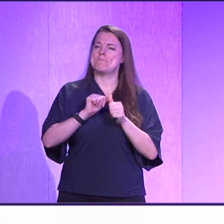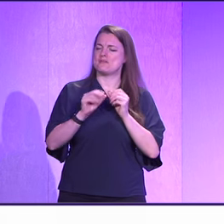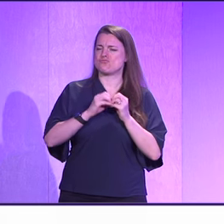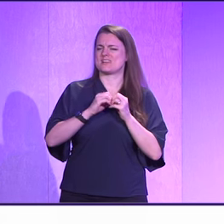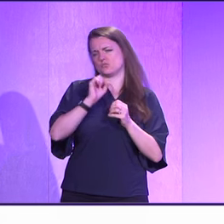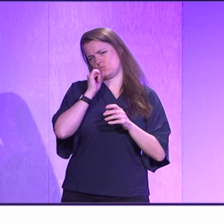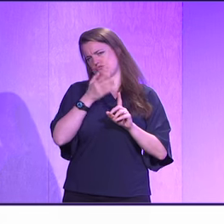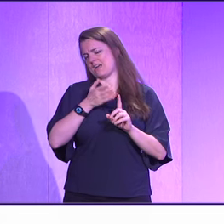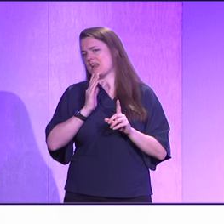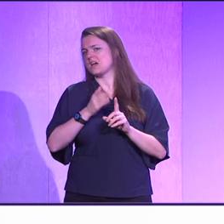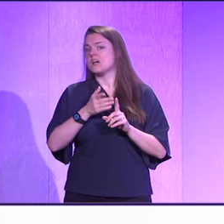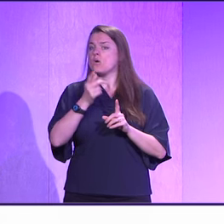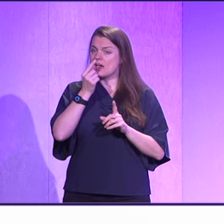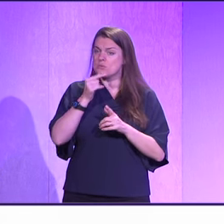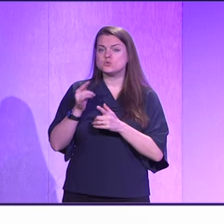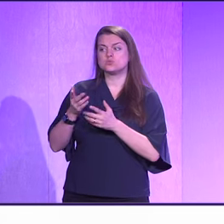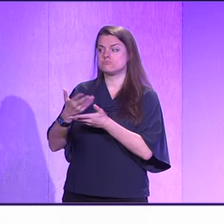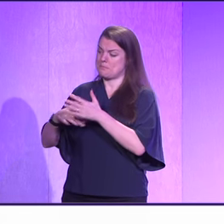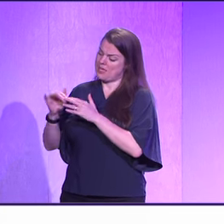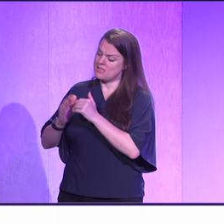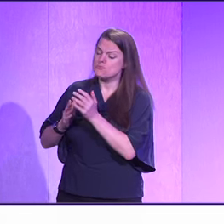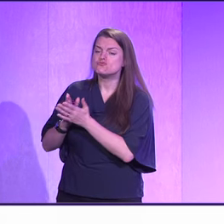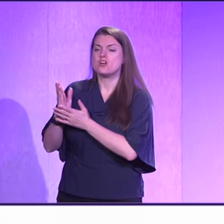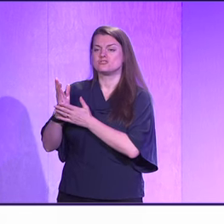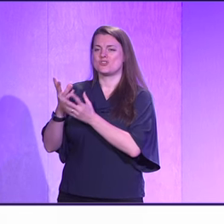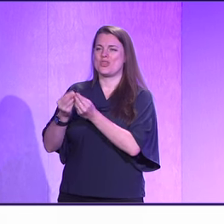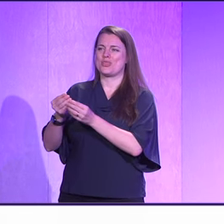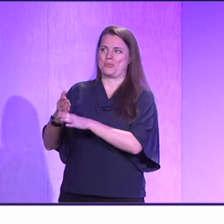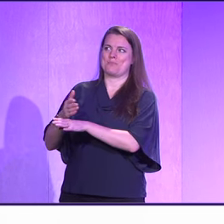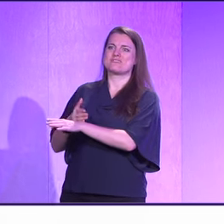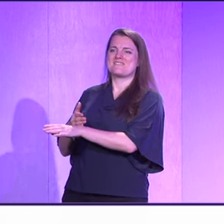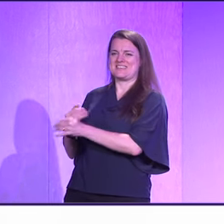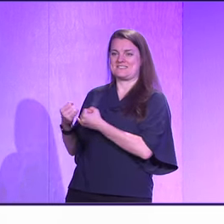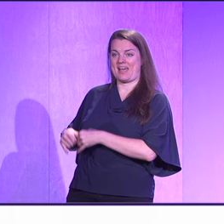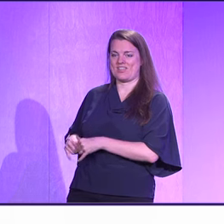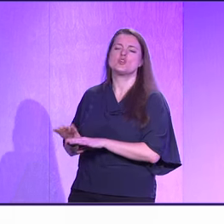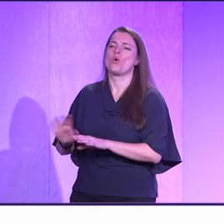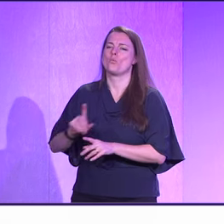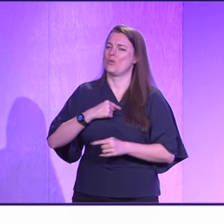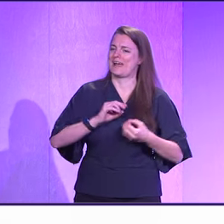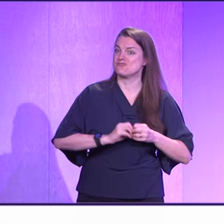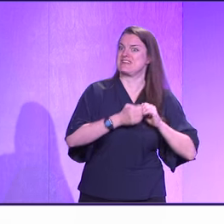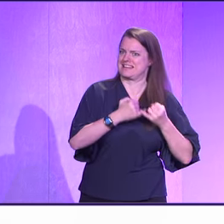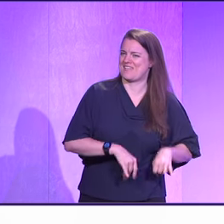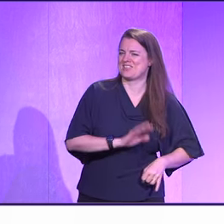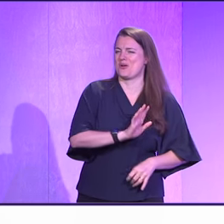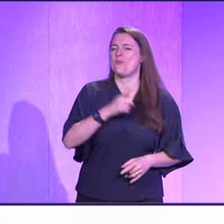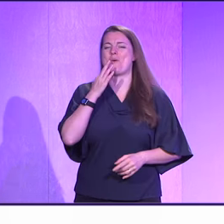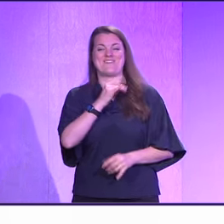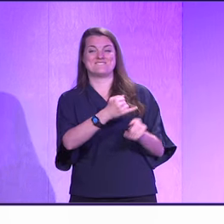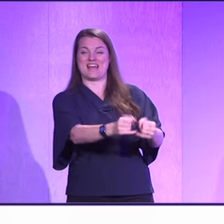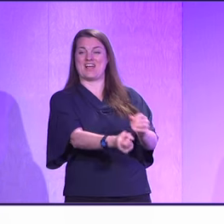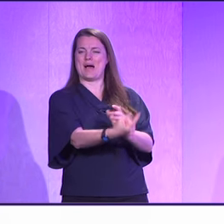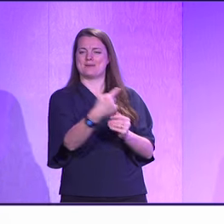recognize. I was able to do it because I'd earned trust through a previous failure, not one that I caused, but one I fixed. And then I went